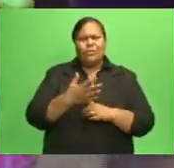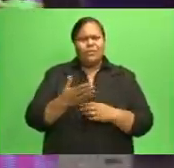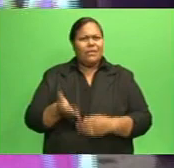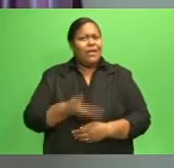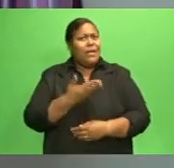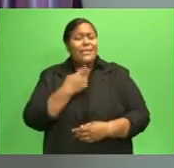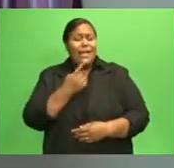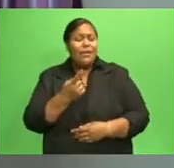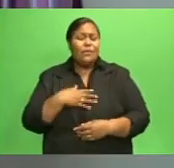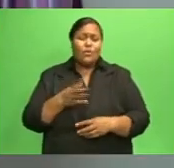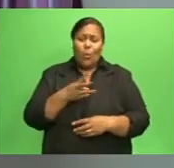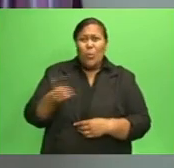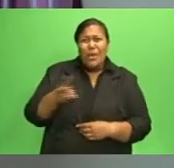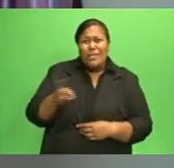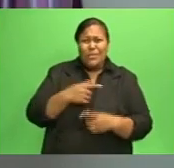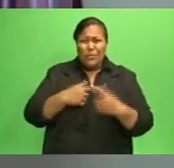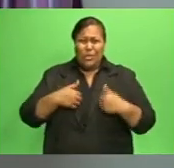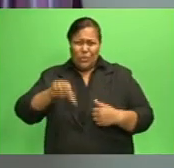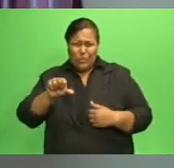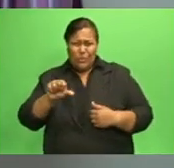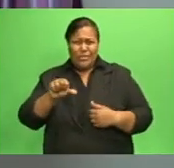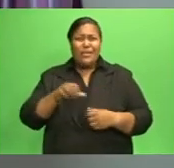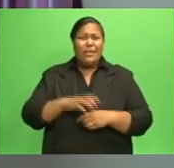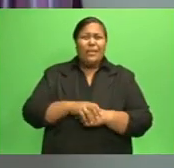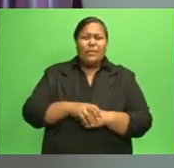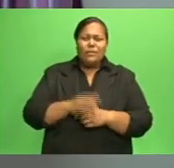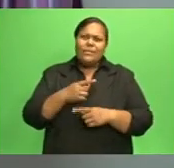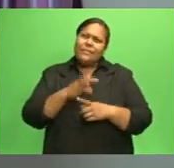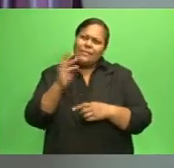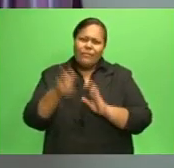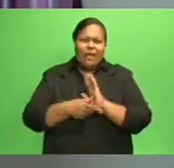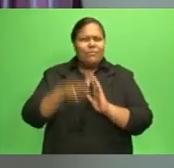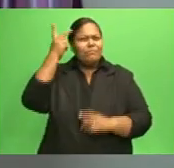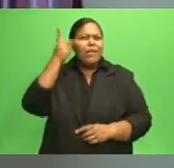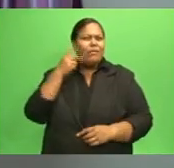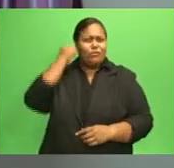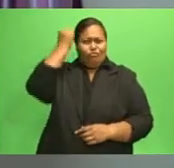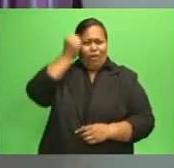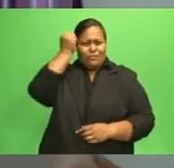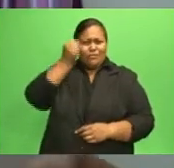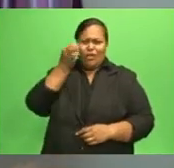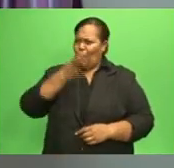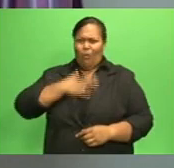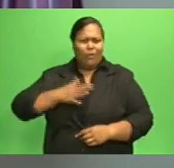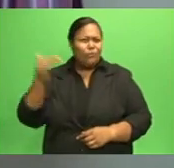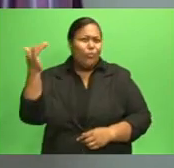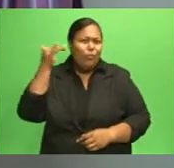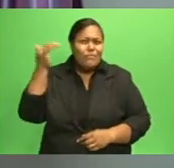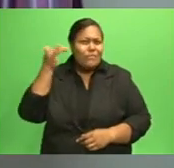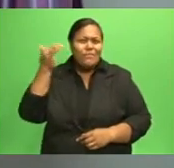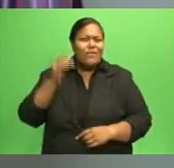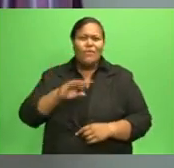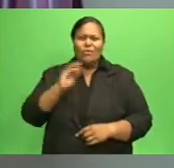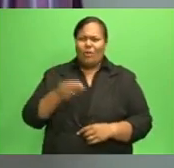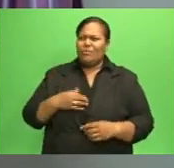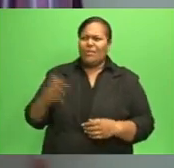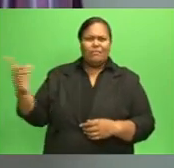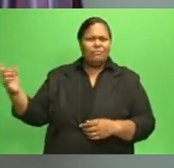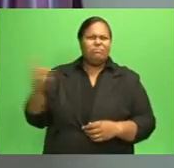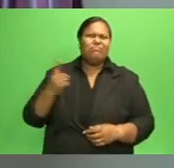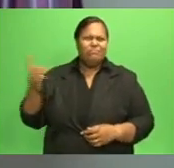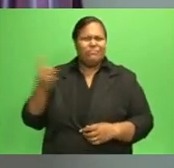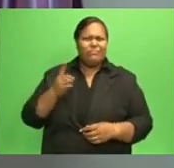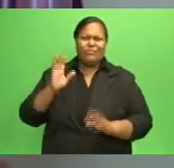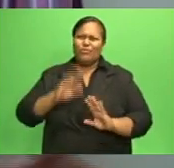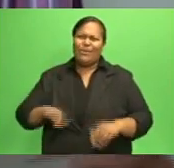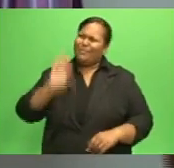when sometimes we reject them because we are stressed out. We don't want to hear noise. We don't want them to come and complain or whine or all